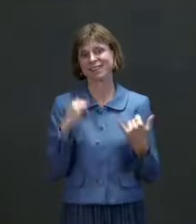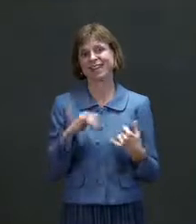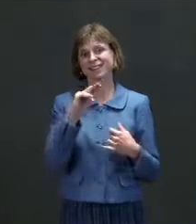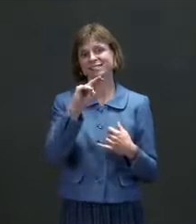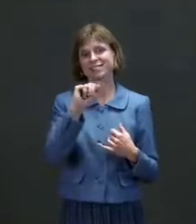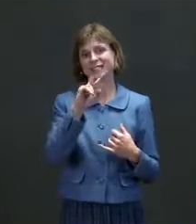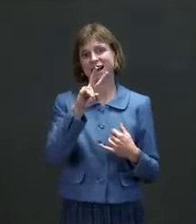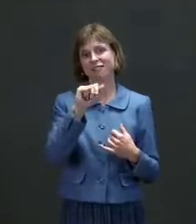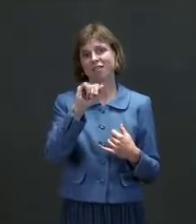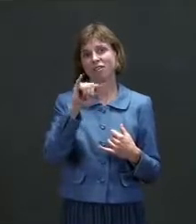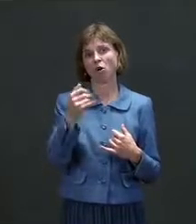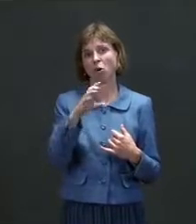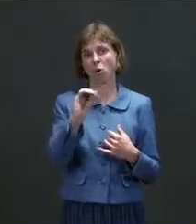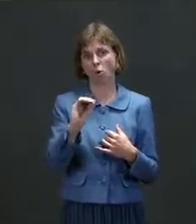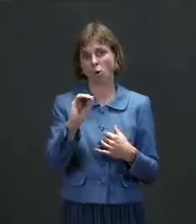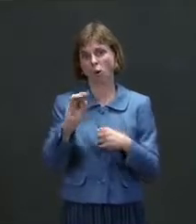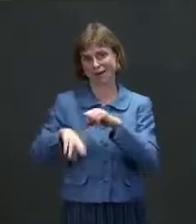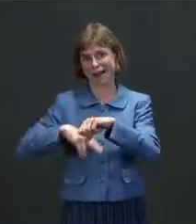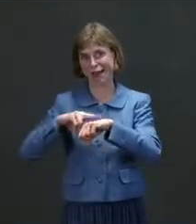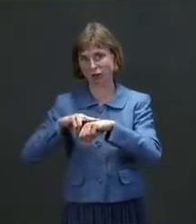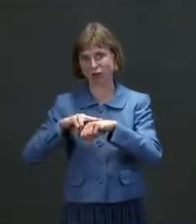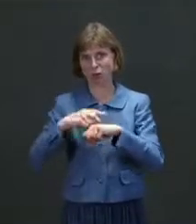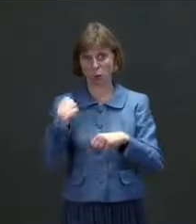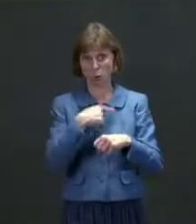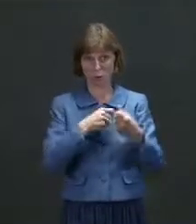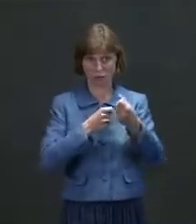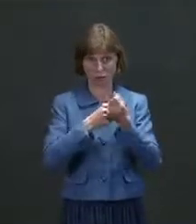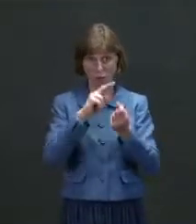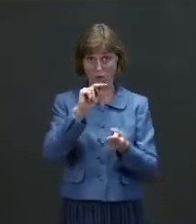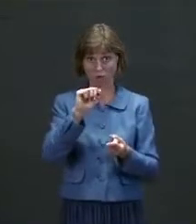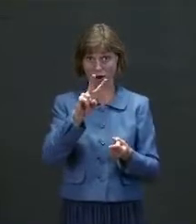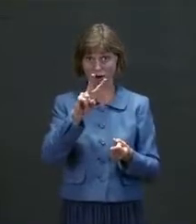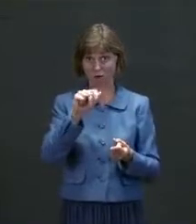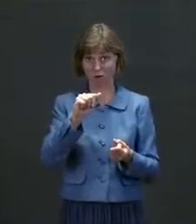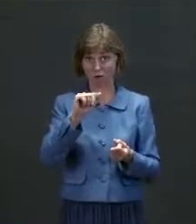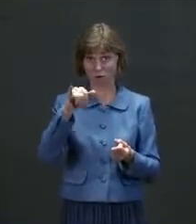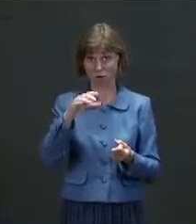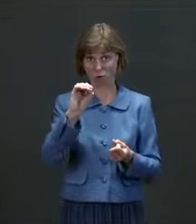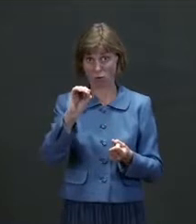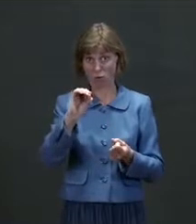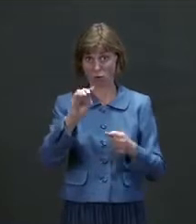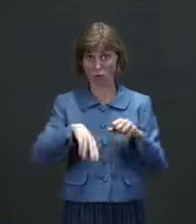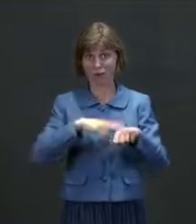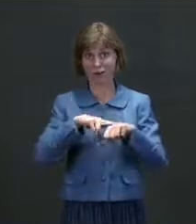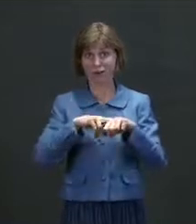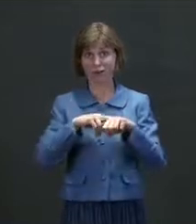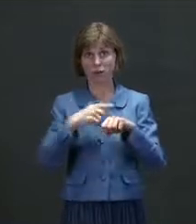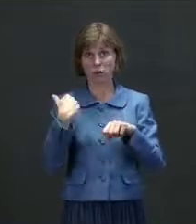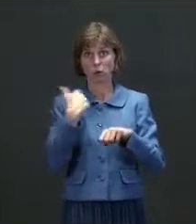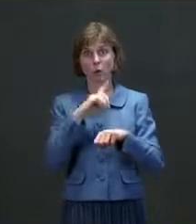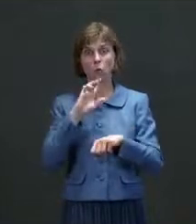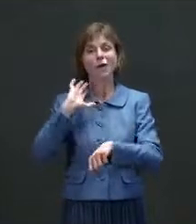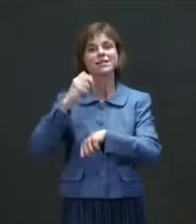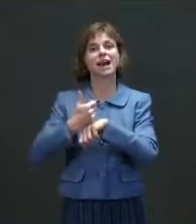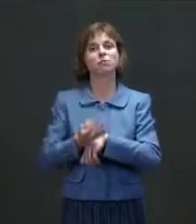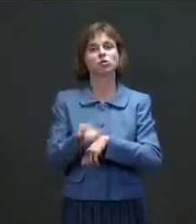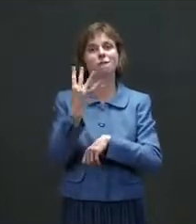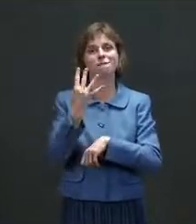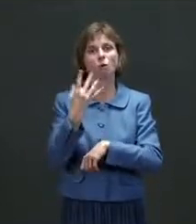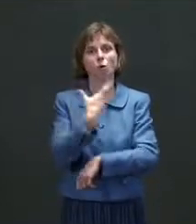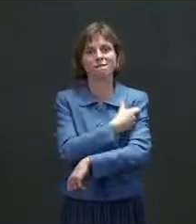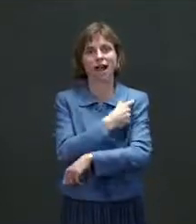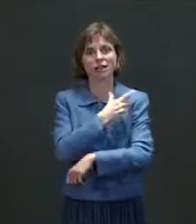Yep. So as we support the Navajo Nation, we are going to stand up 4 vaccination centers. This will